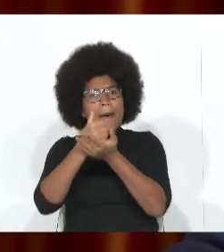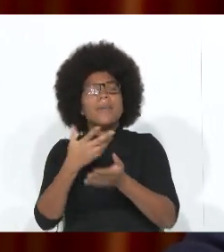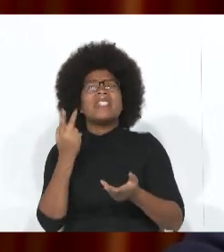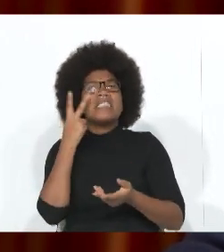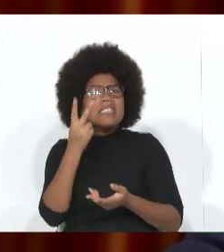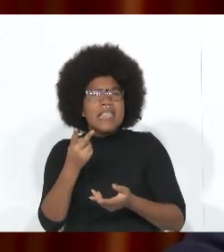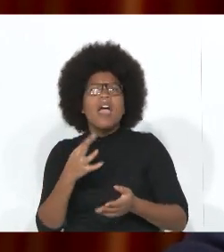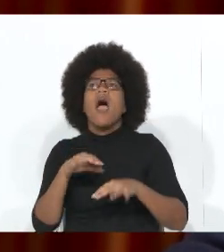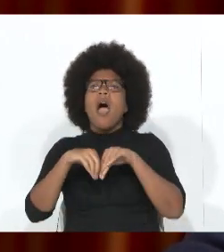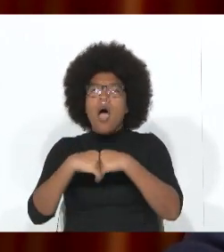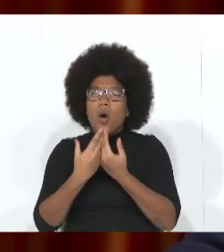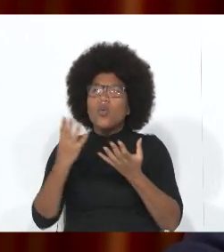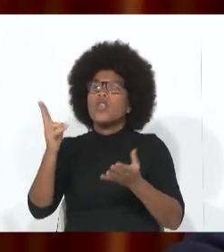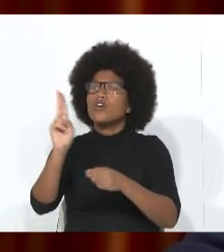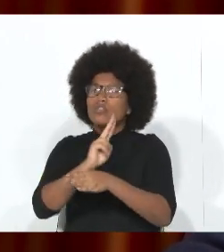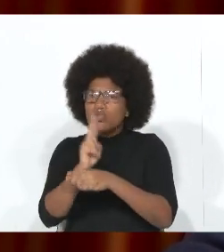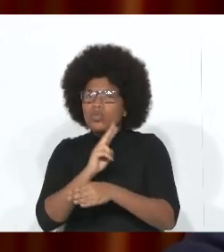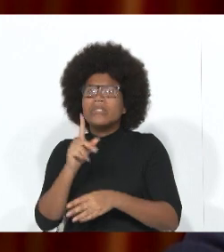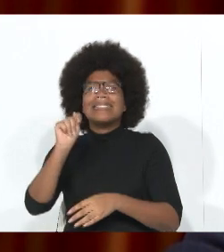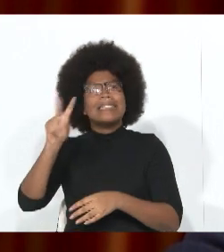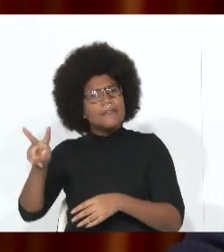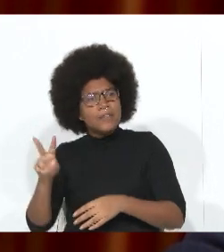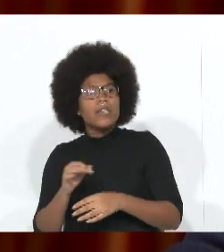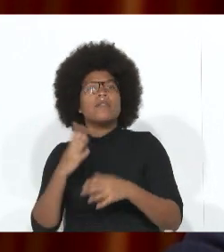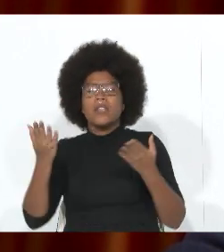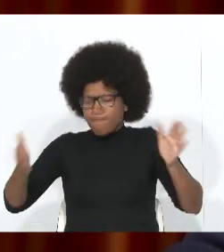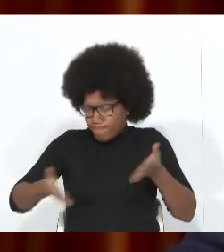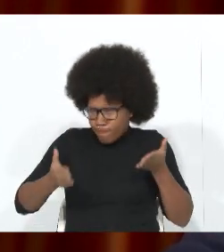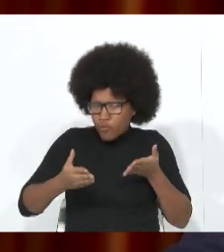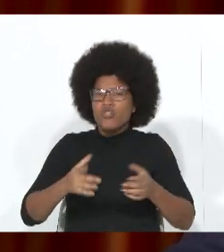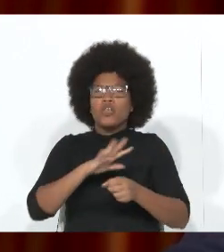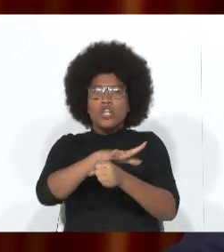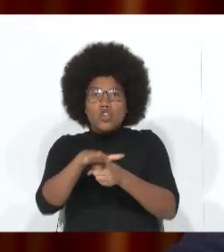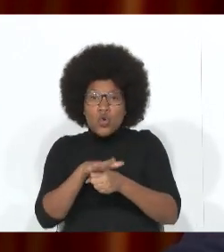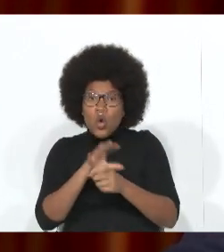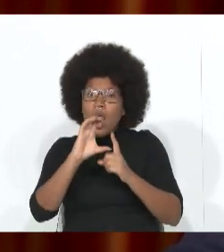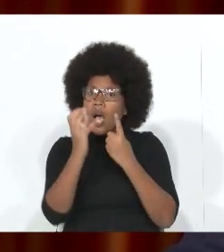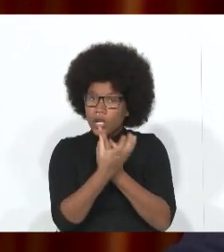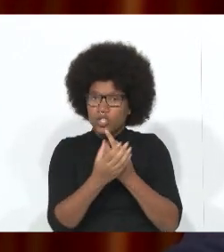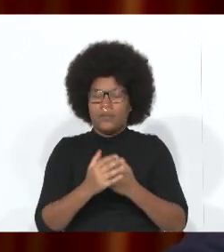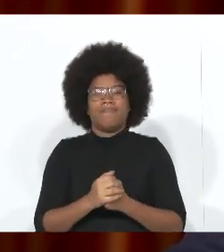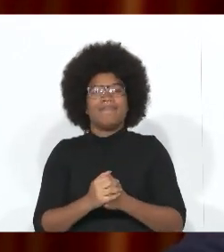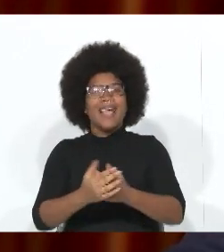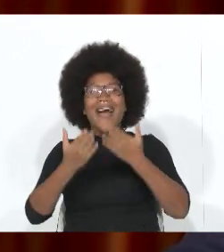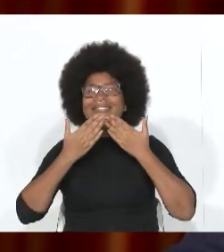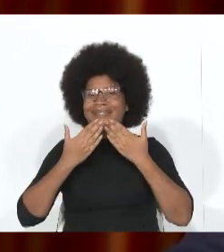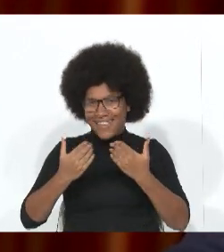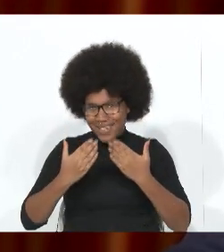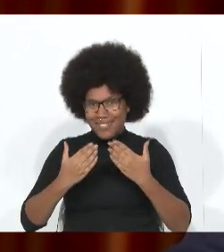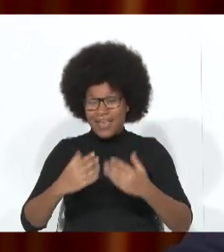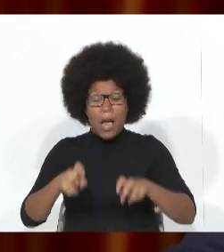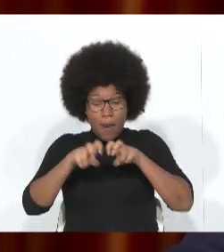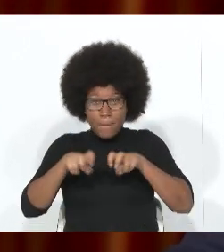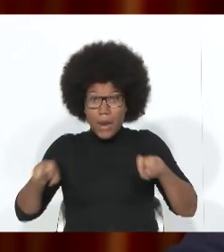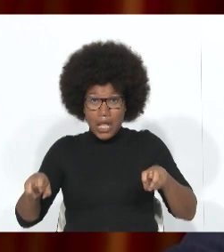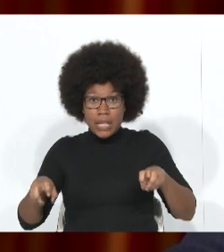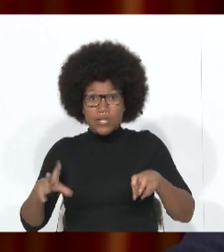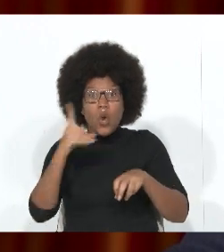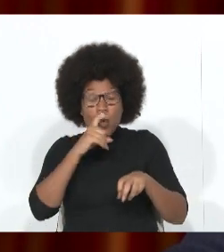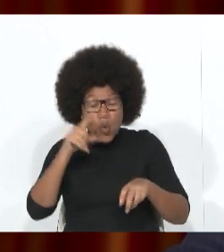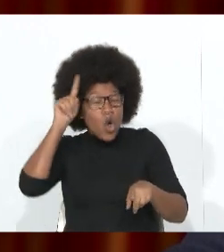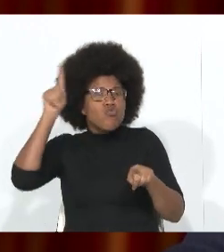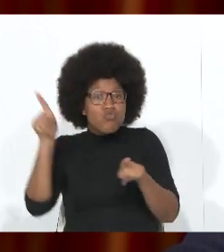television broadcasters to promote local culture. I thank our 4 panelists for graciously agreeing